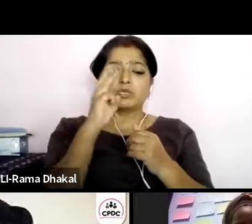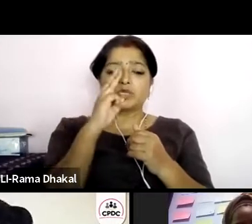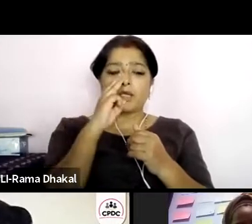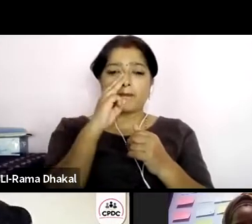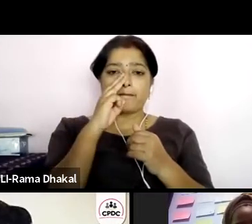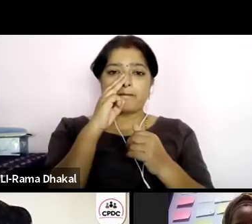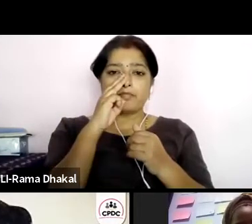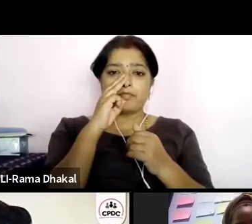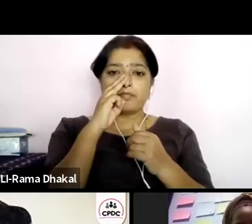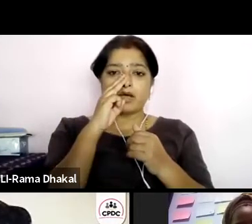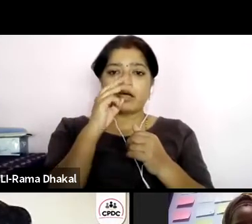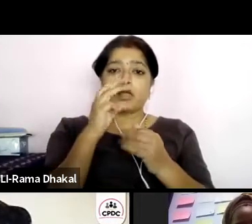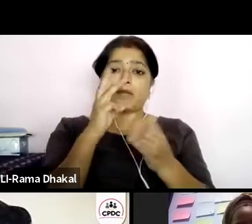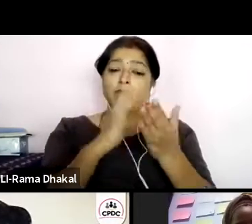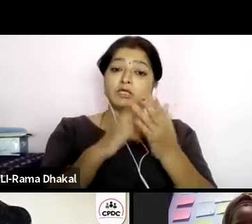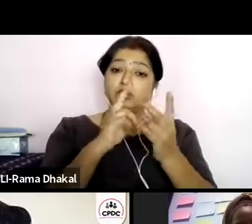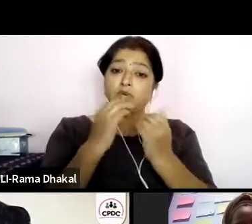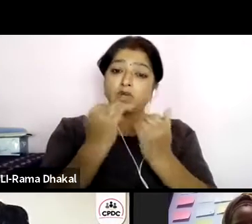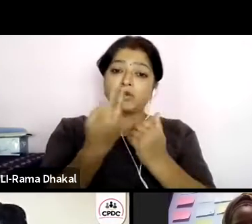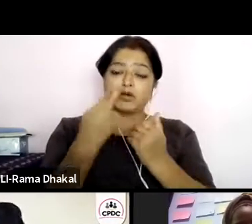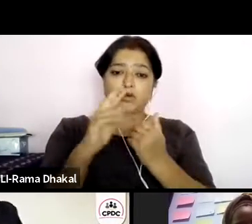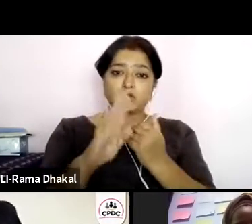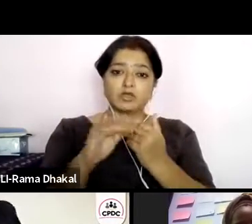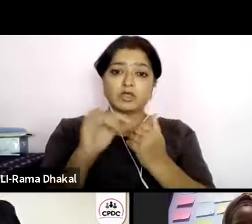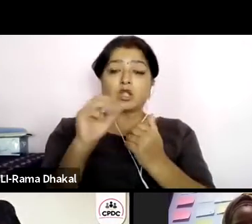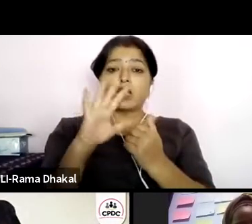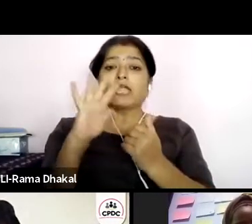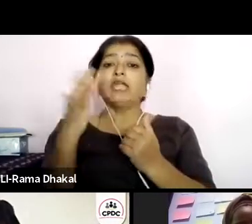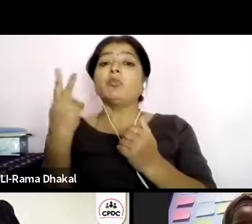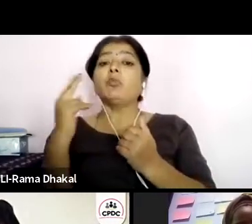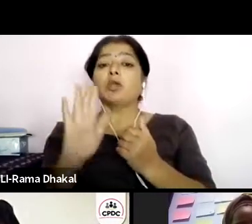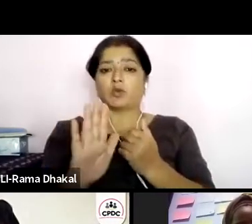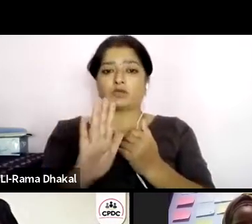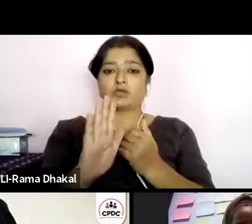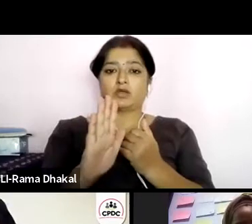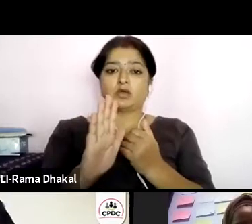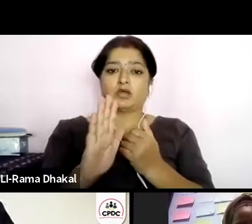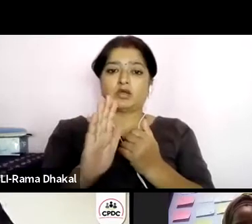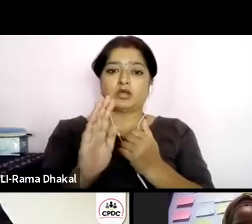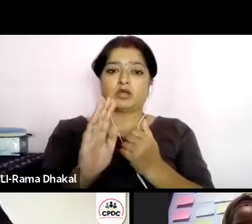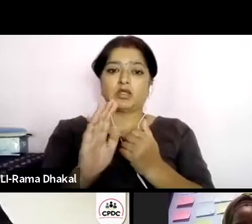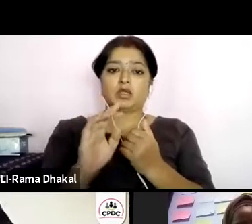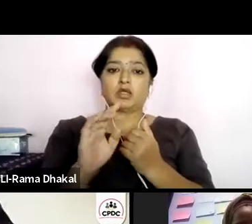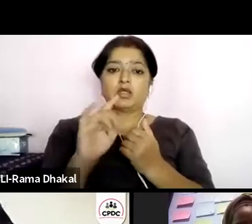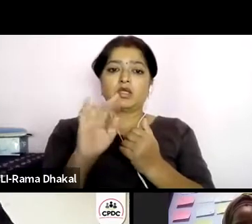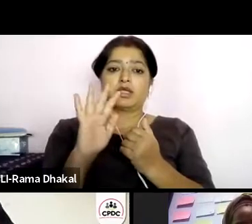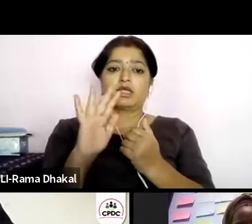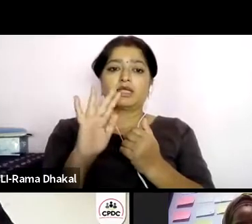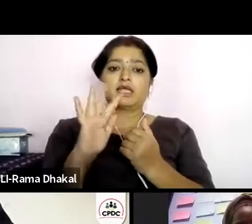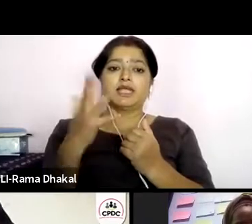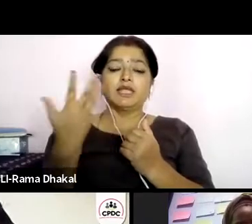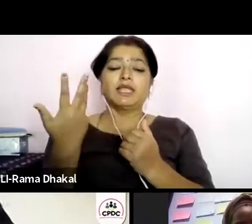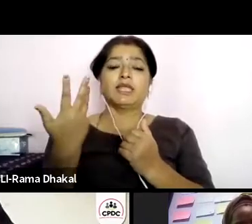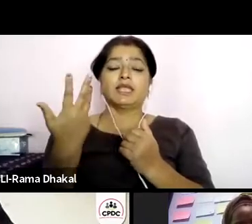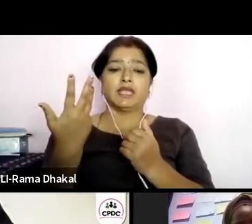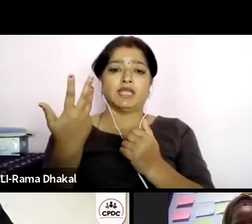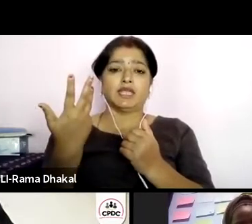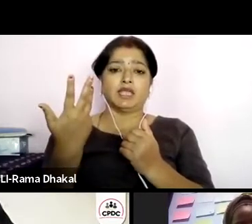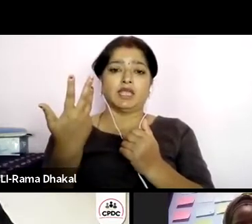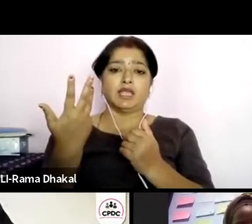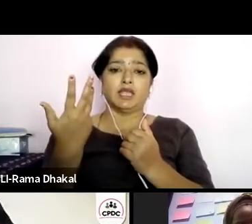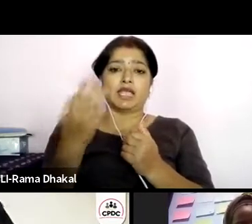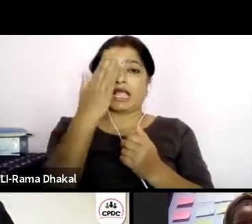because persons still live as though it doesn't exist. Most of the Caribbean